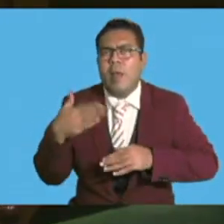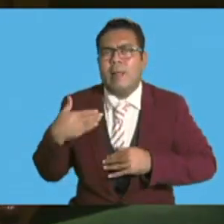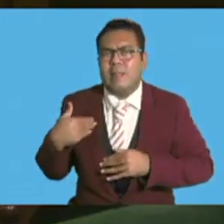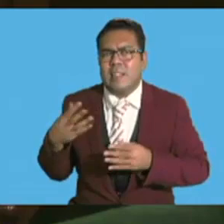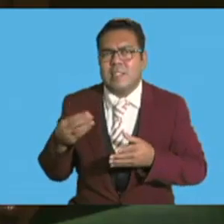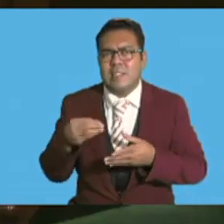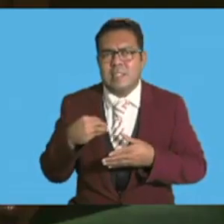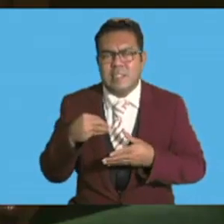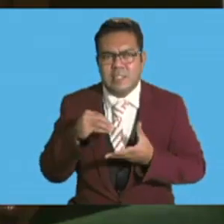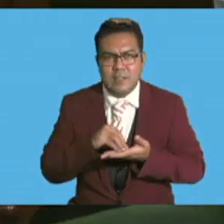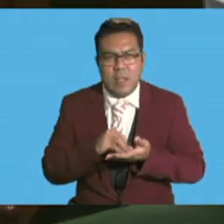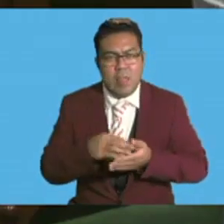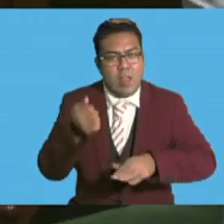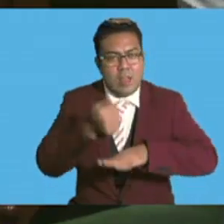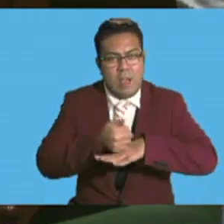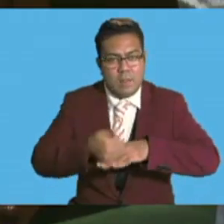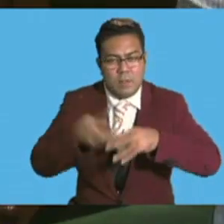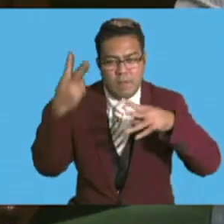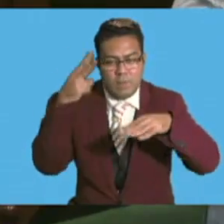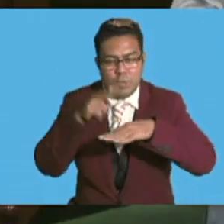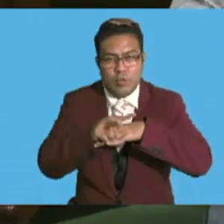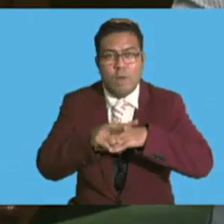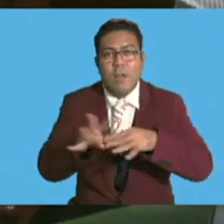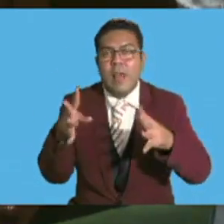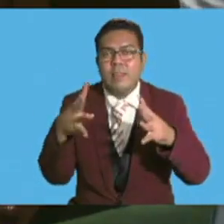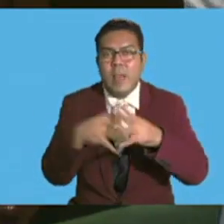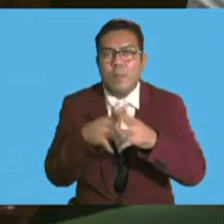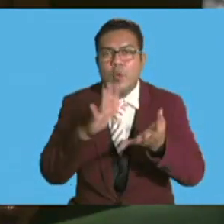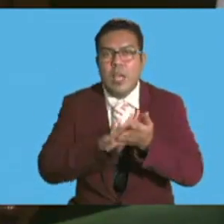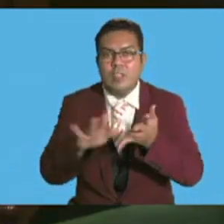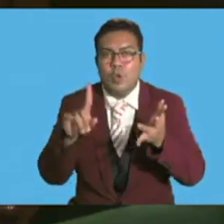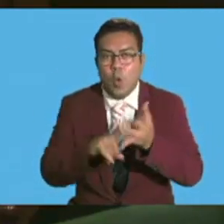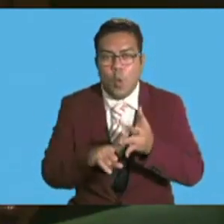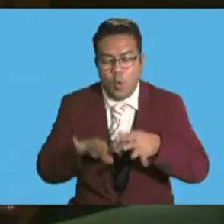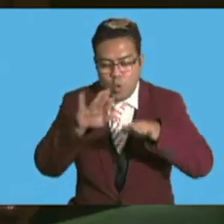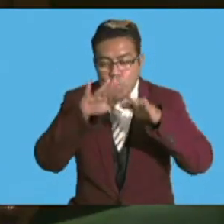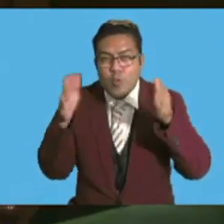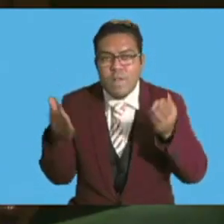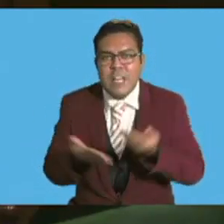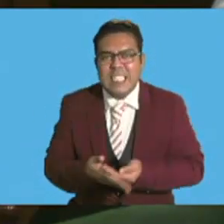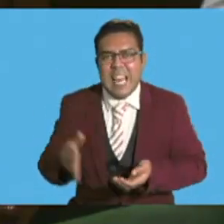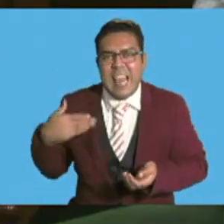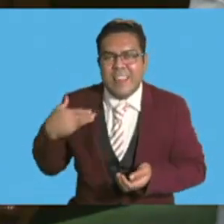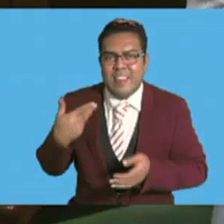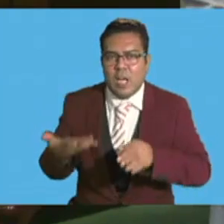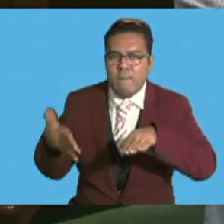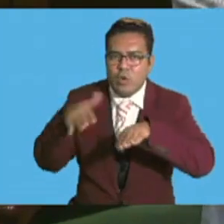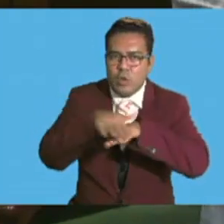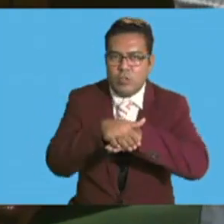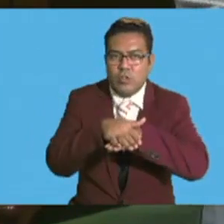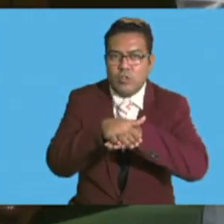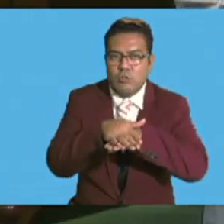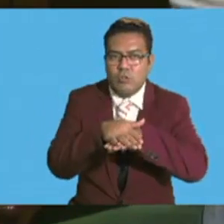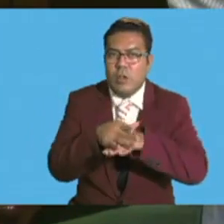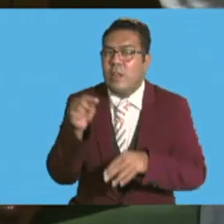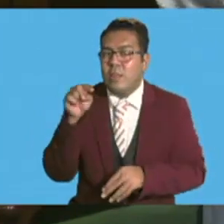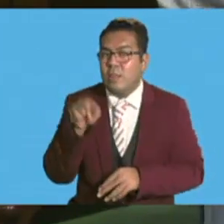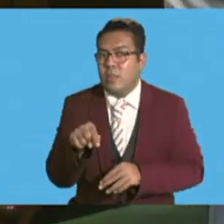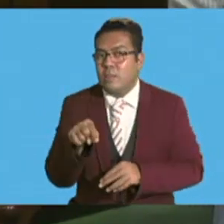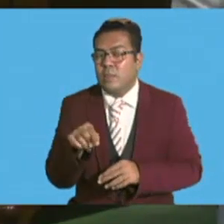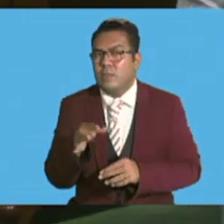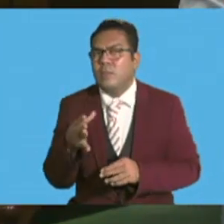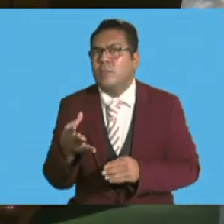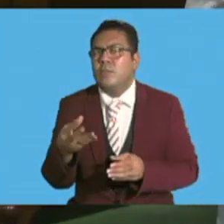The government's vision is in line with the vision of WHO, which is universal health coverage, and aspiring